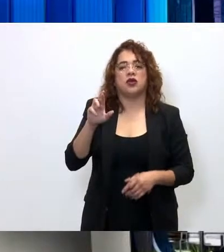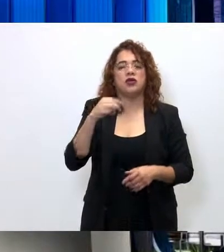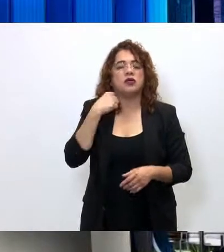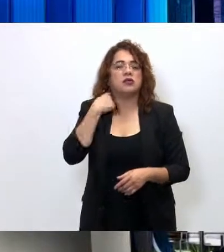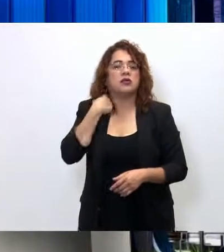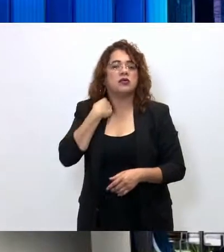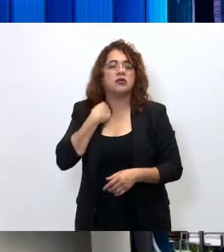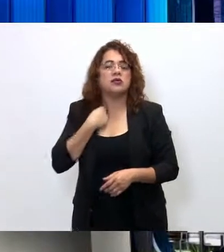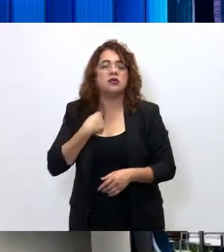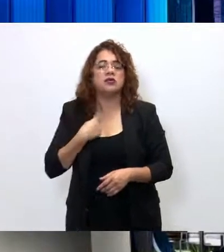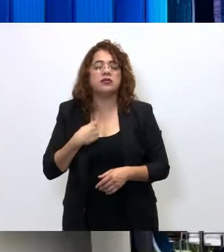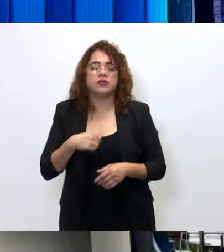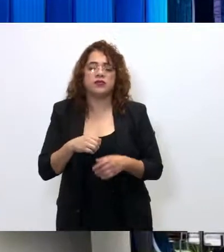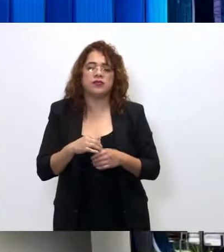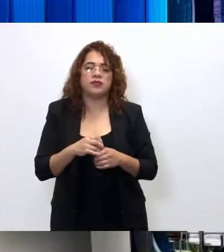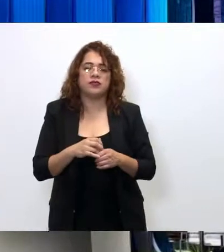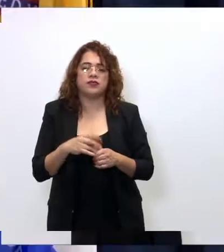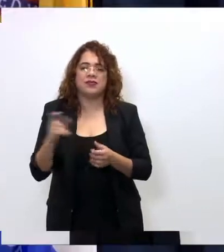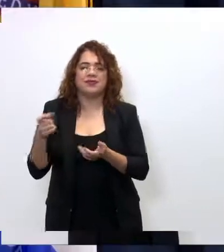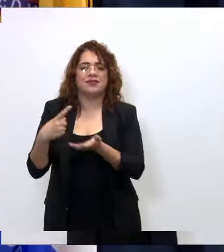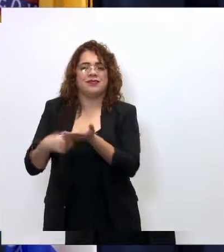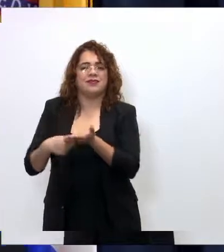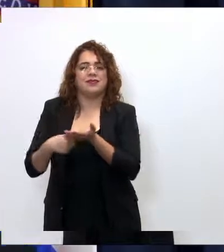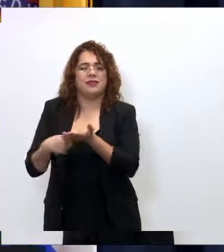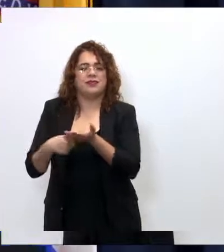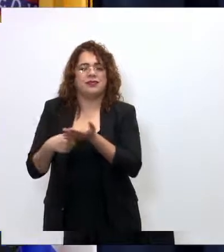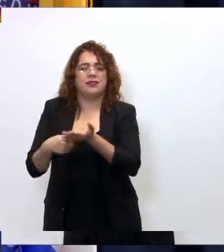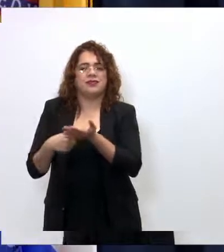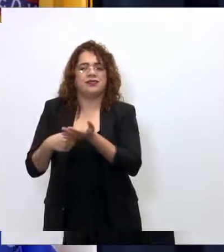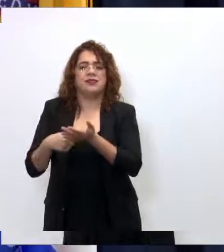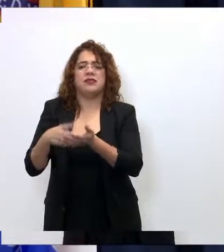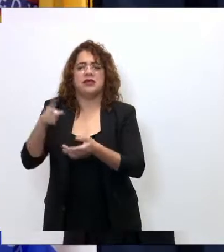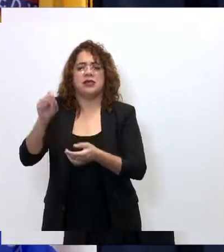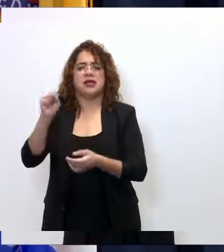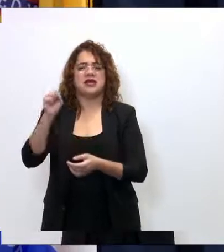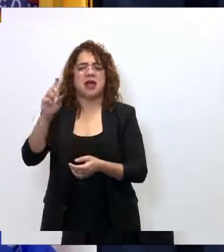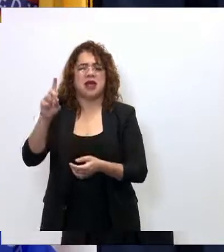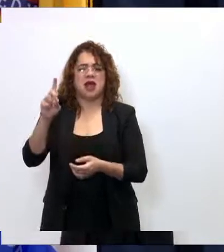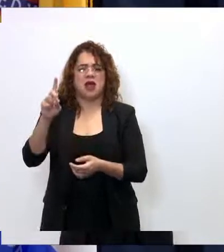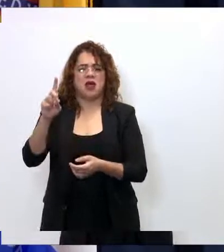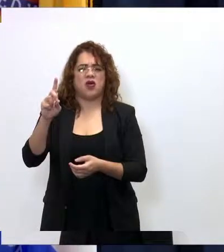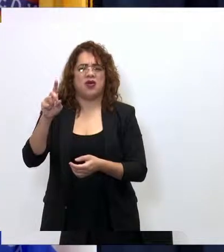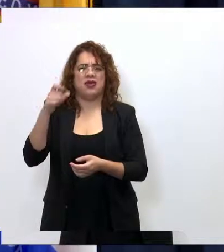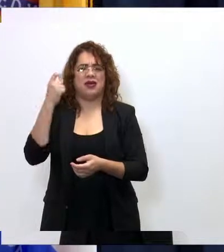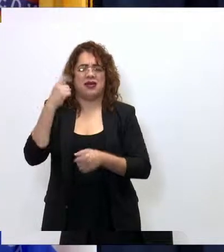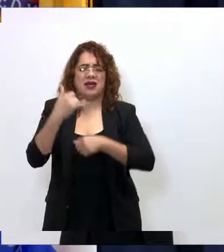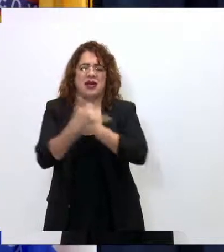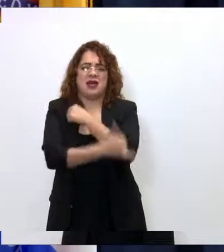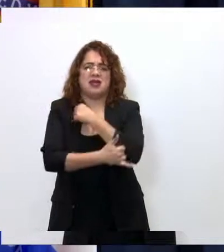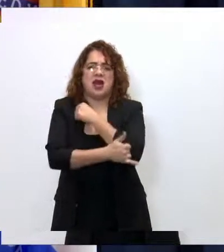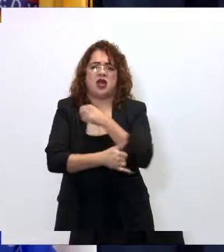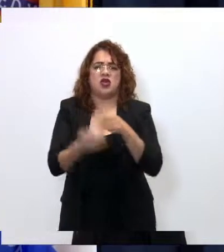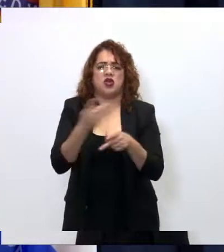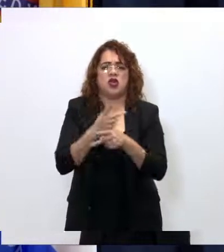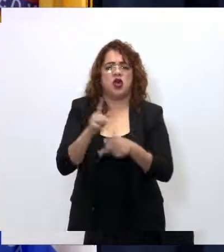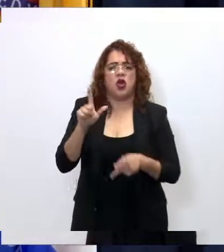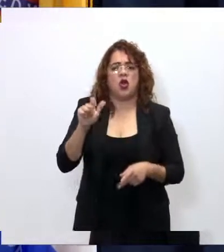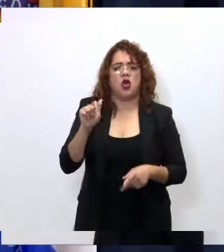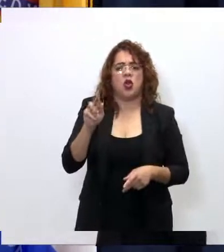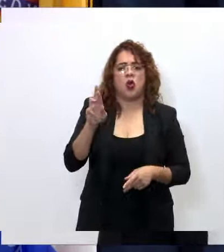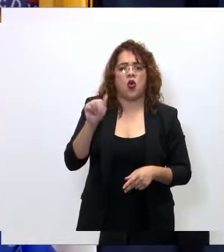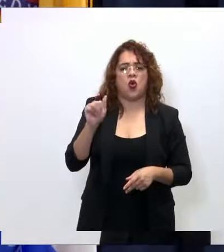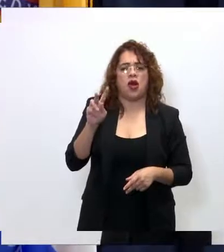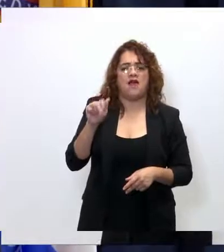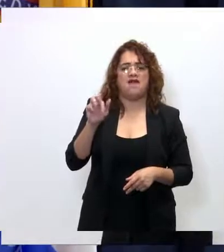So we've learned through discussions with officials in San Diego that County Supervisor Nora Vargas was